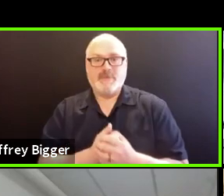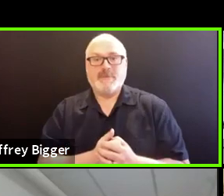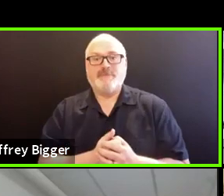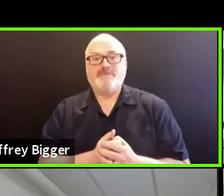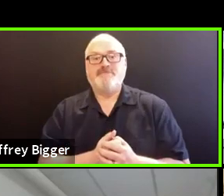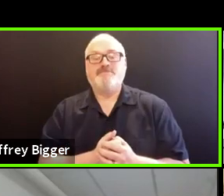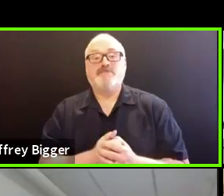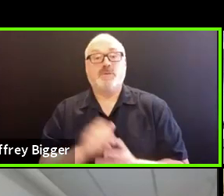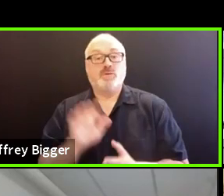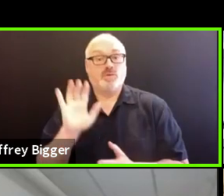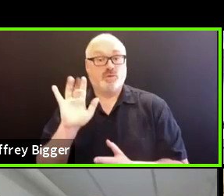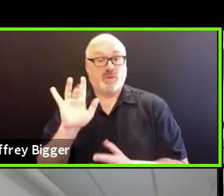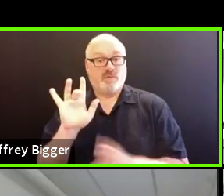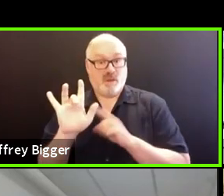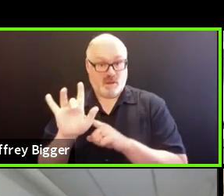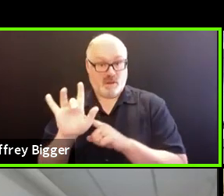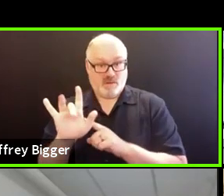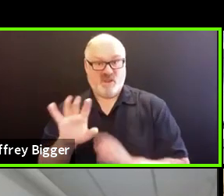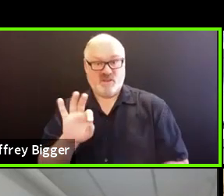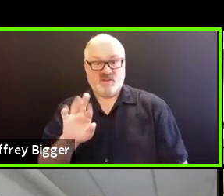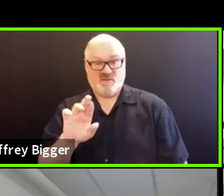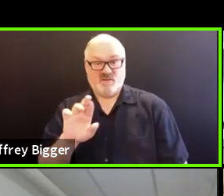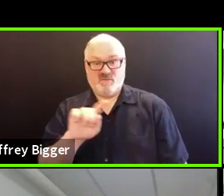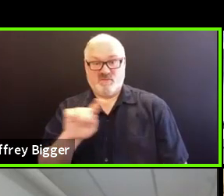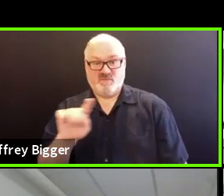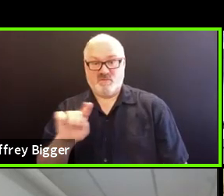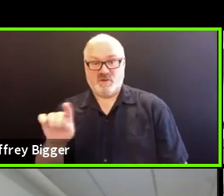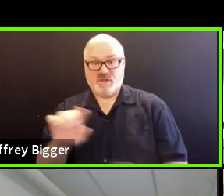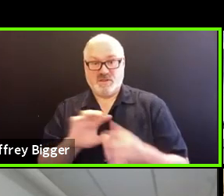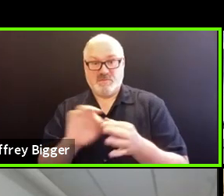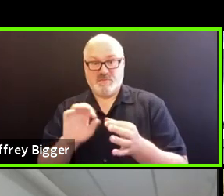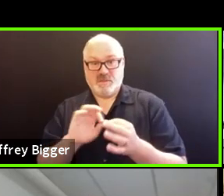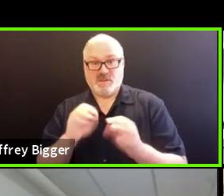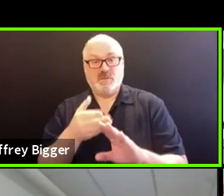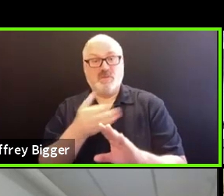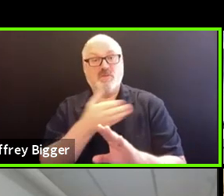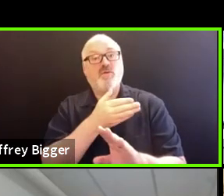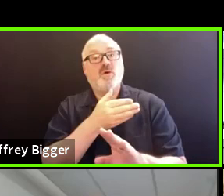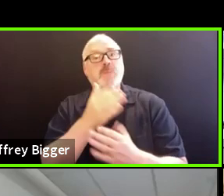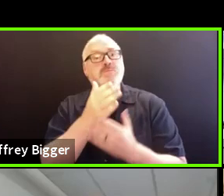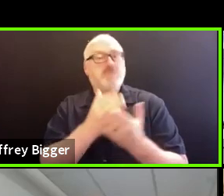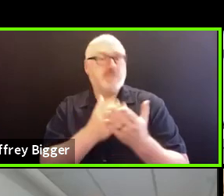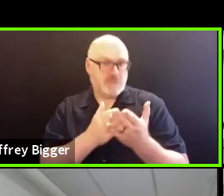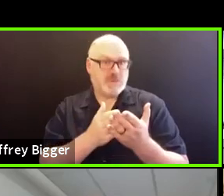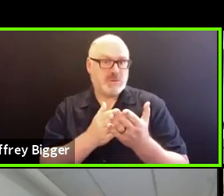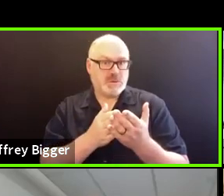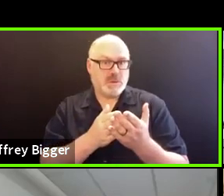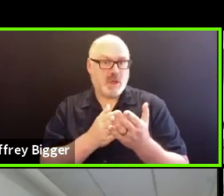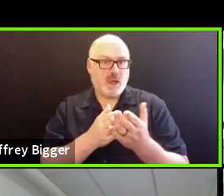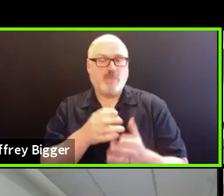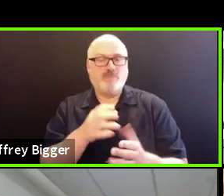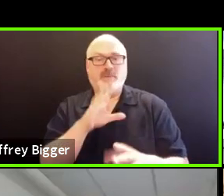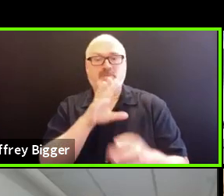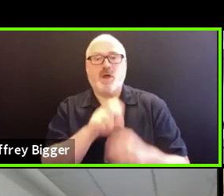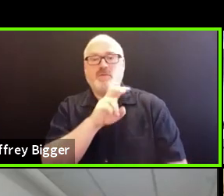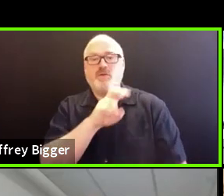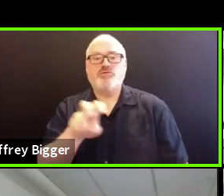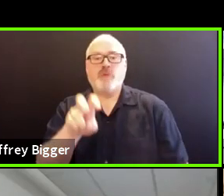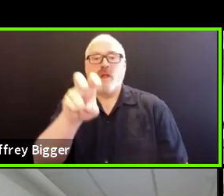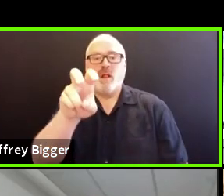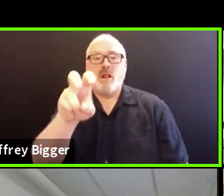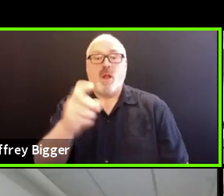Of those 25, as Fritz indicated earlier, some were to travel. One has already